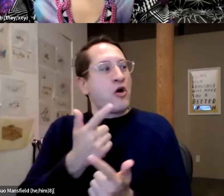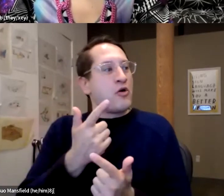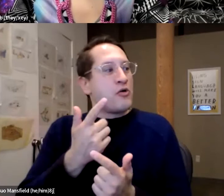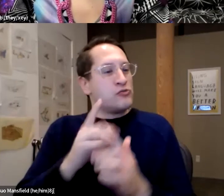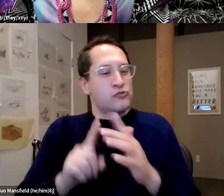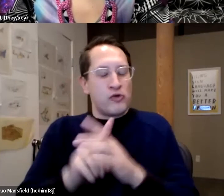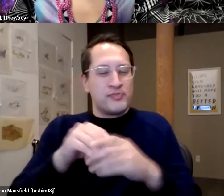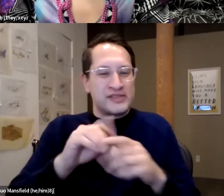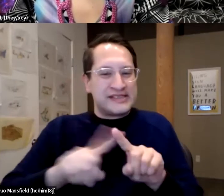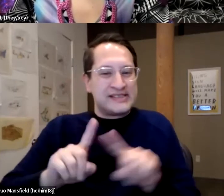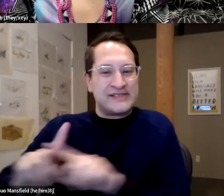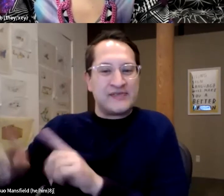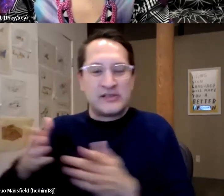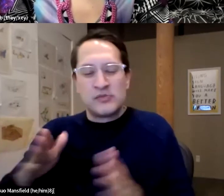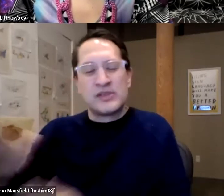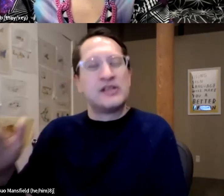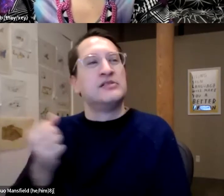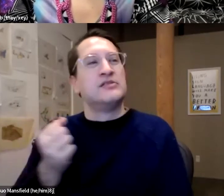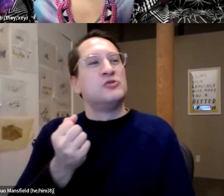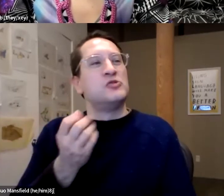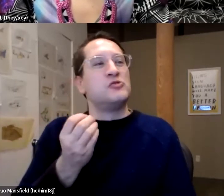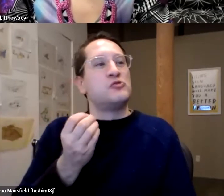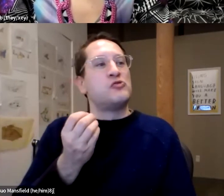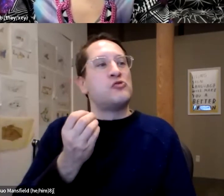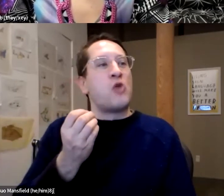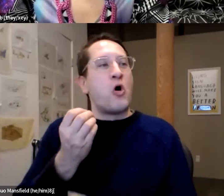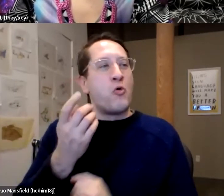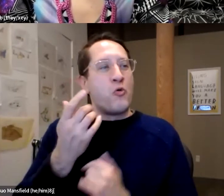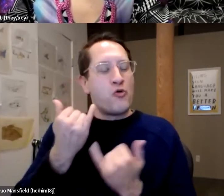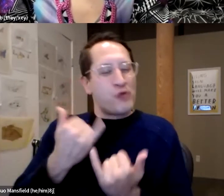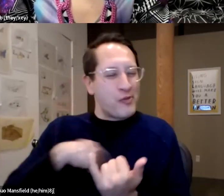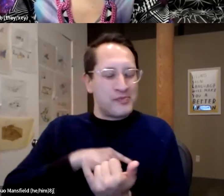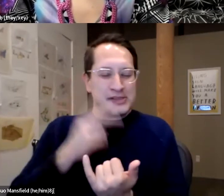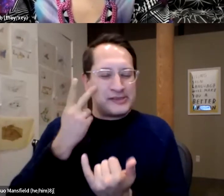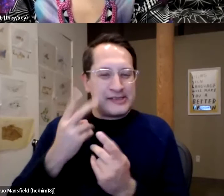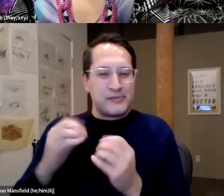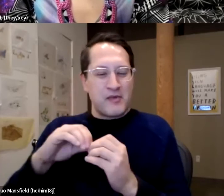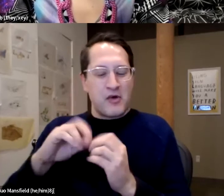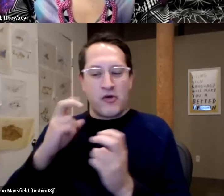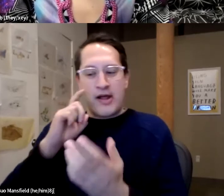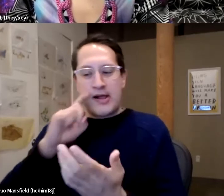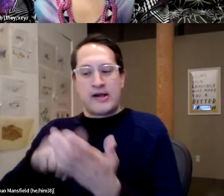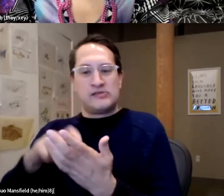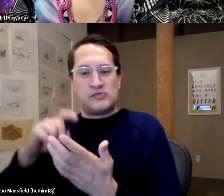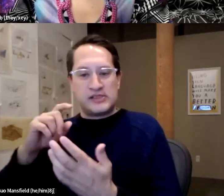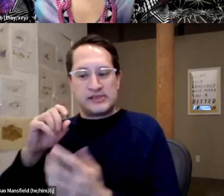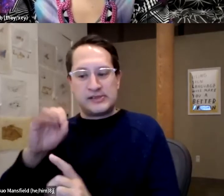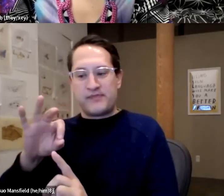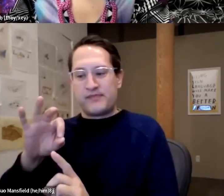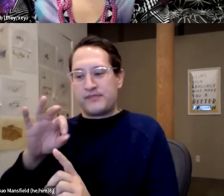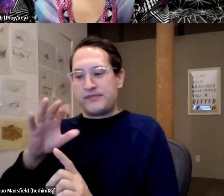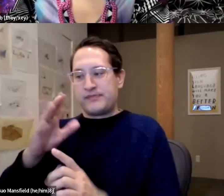and interweaving pieces. They all show up in different ways. And so right now we are seeing